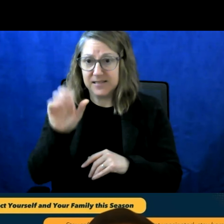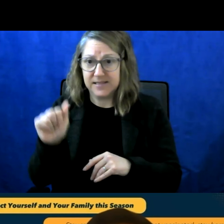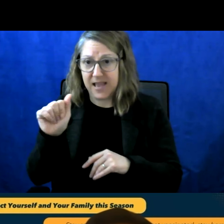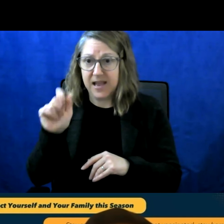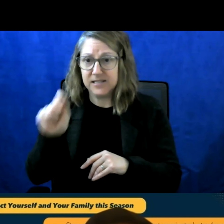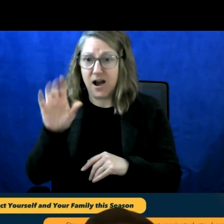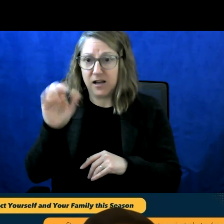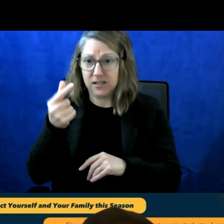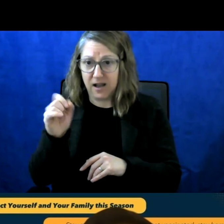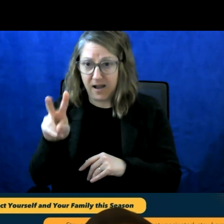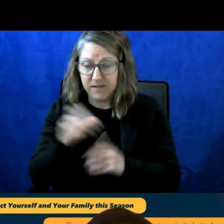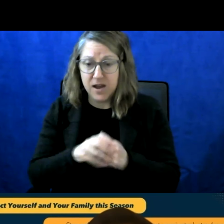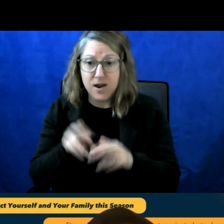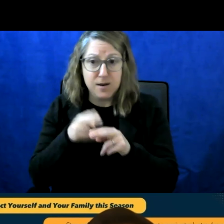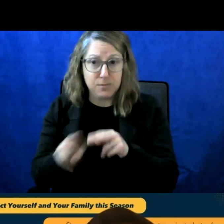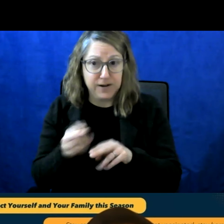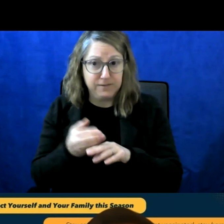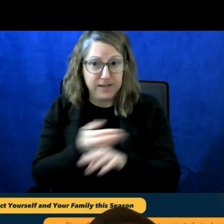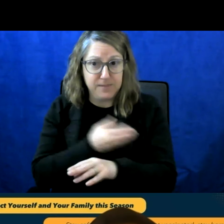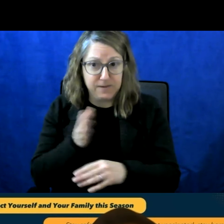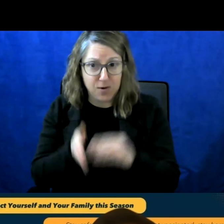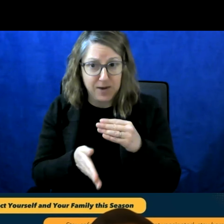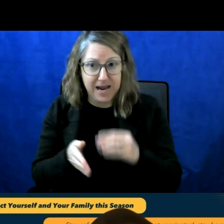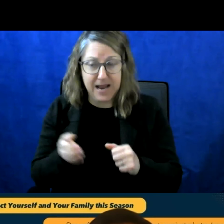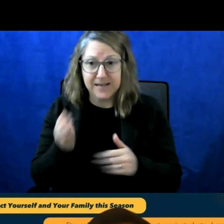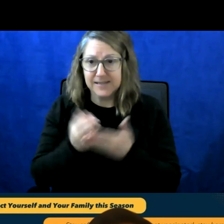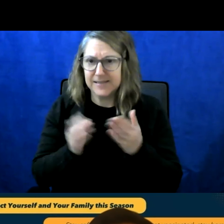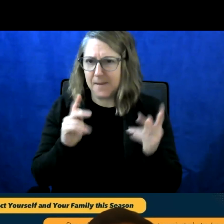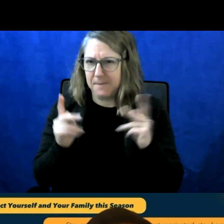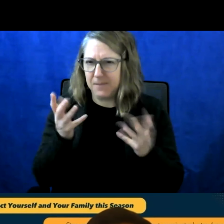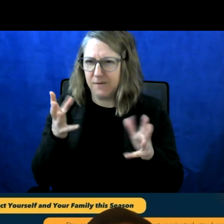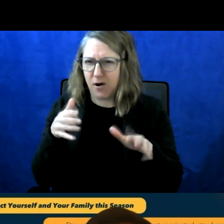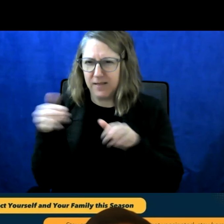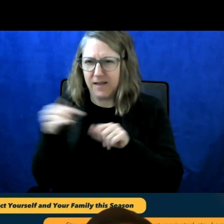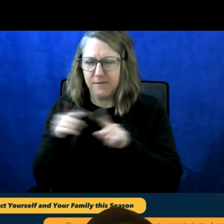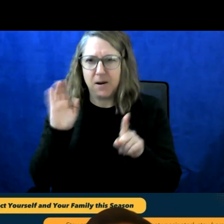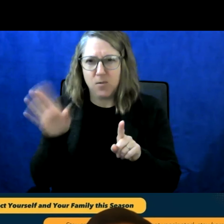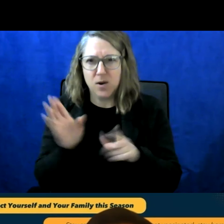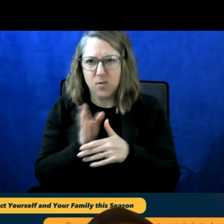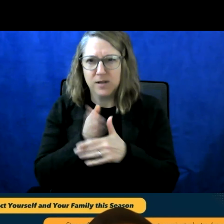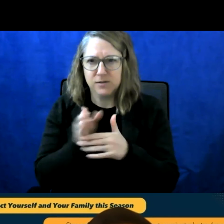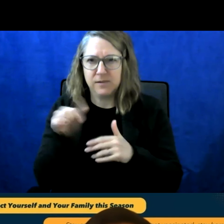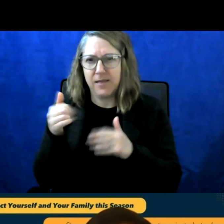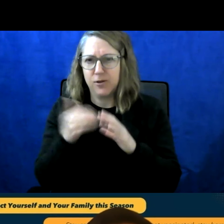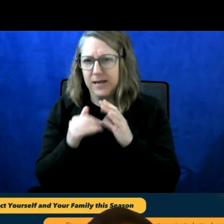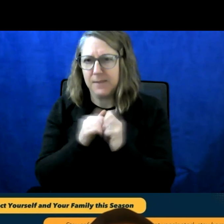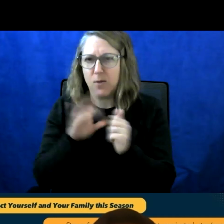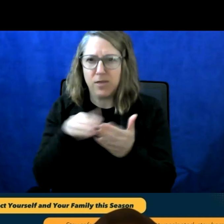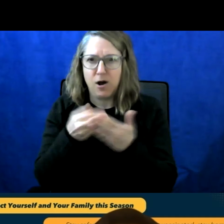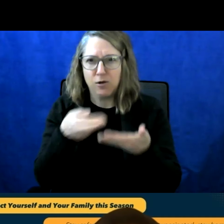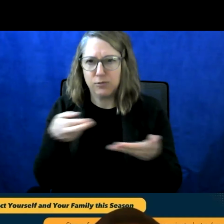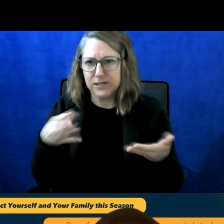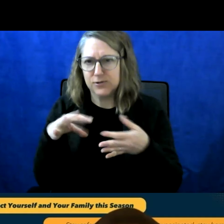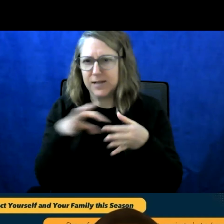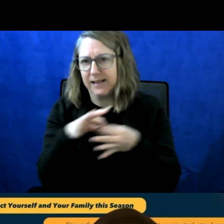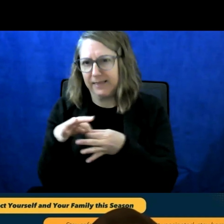call, I know we're up on time and some folks have already left, but we'll also send out another email with all these resources and all the links and information, and also